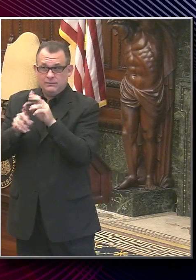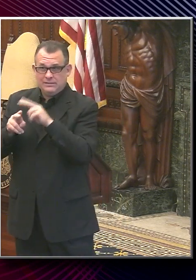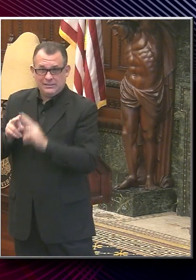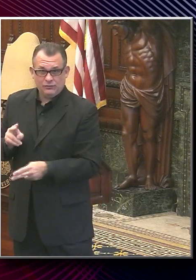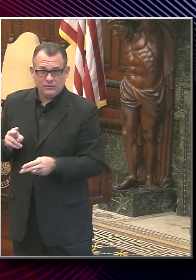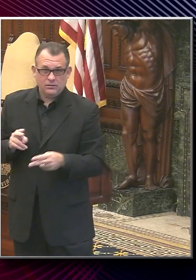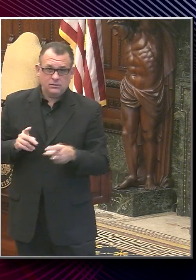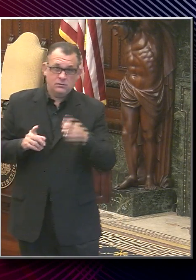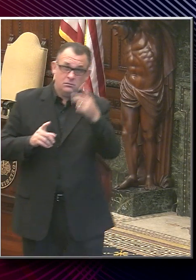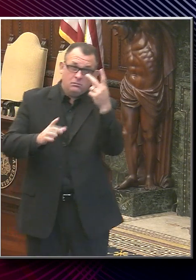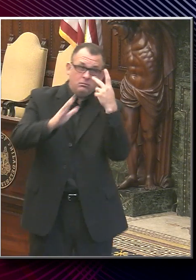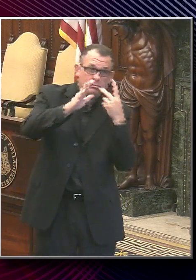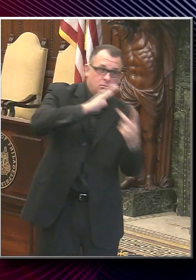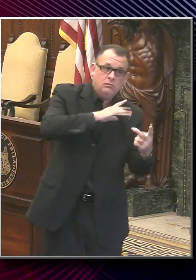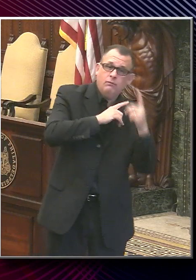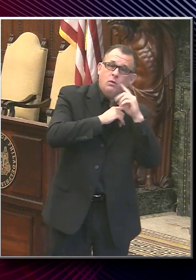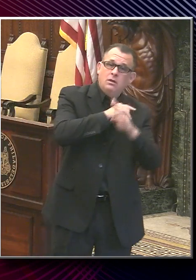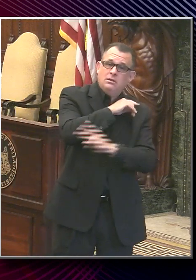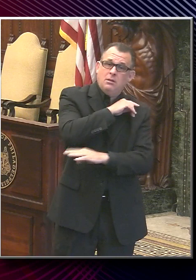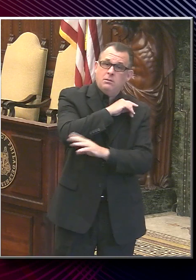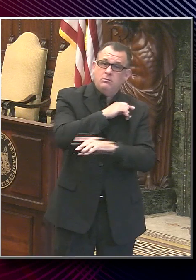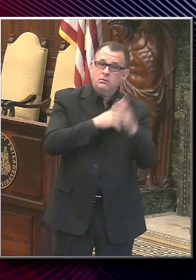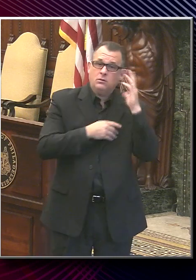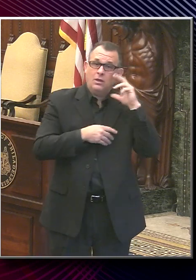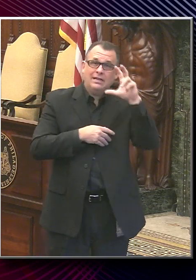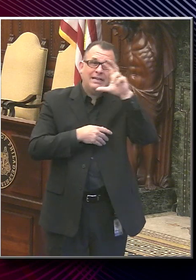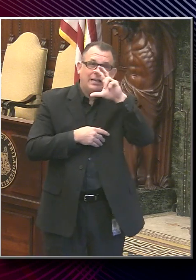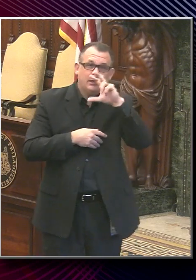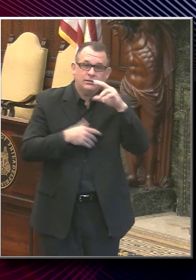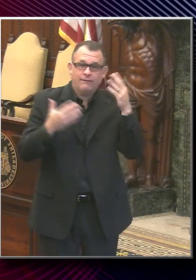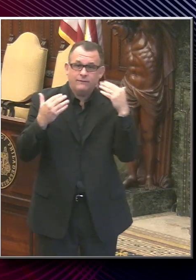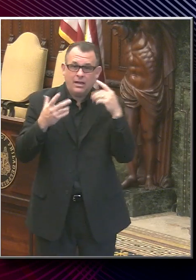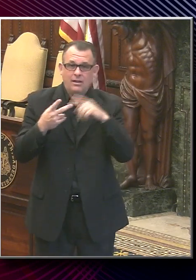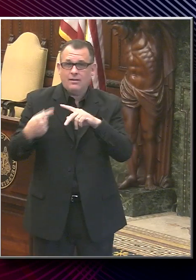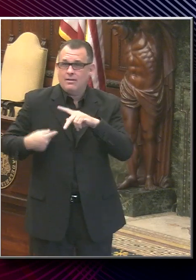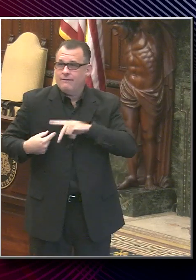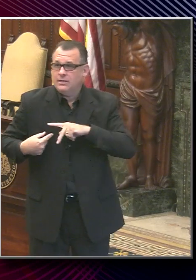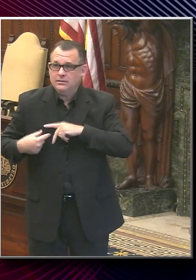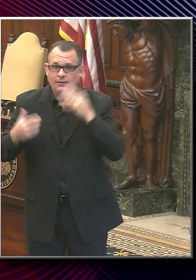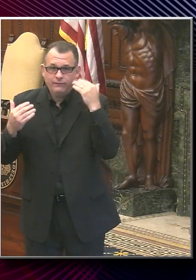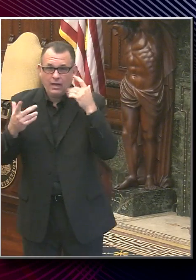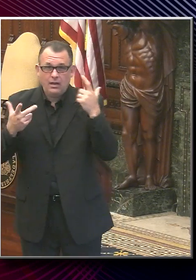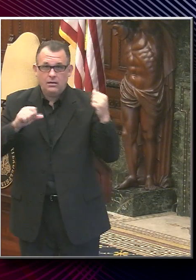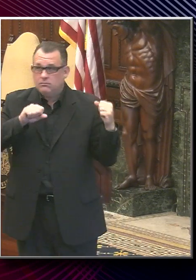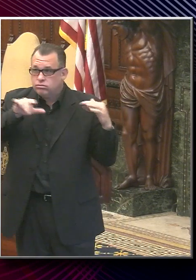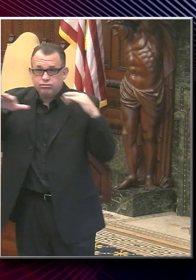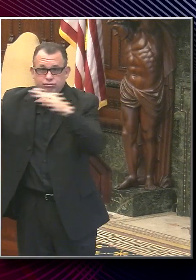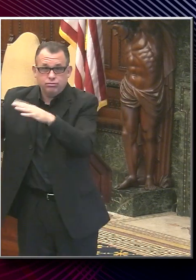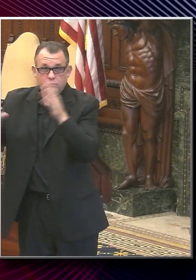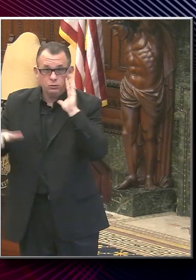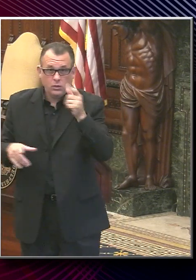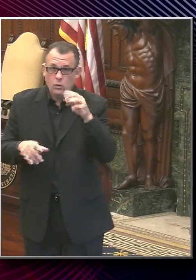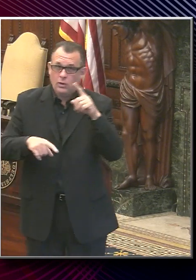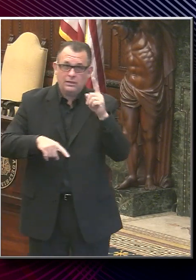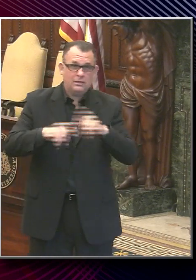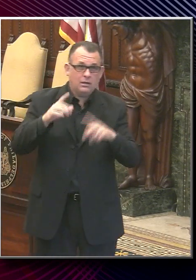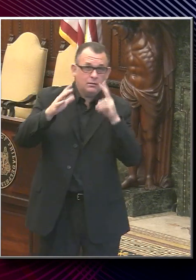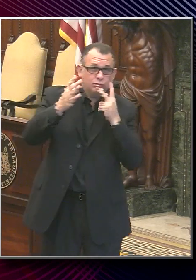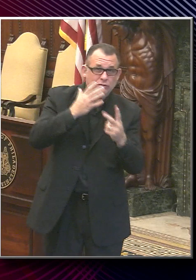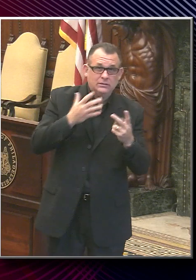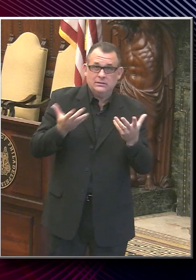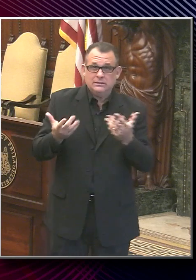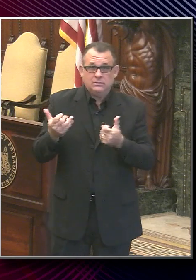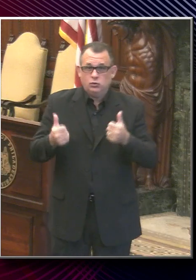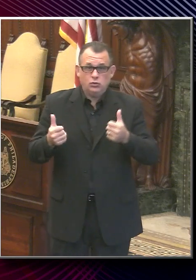September or Eagles fans in the stadium in the fall, or is it too soon to tell? Since a week ago I called